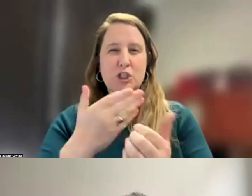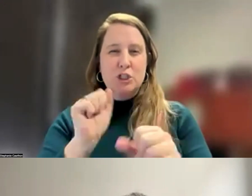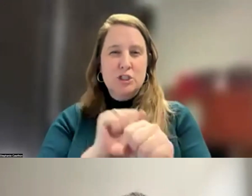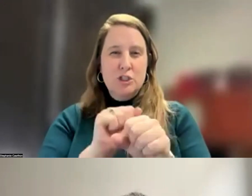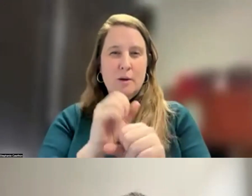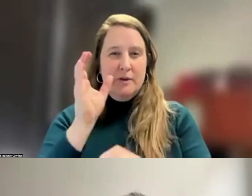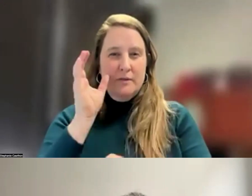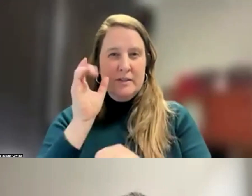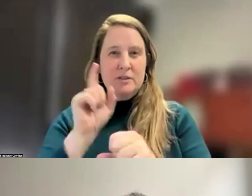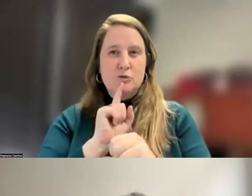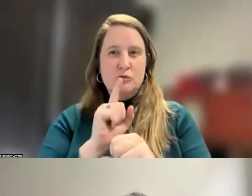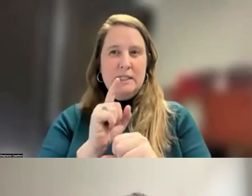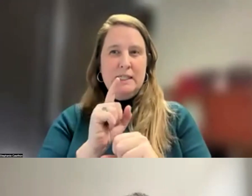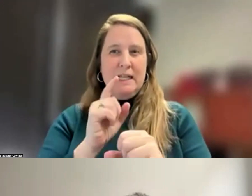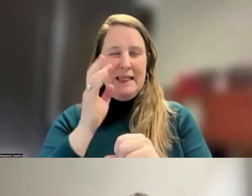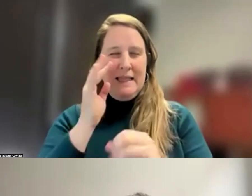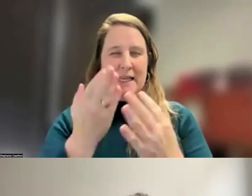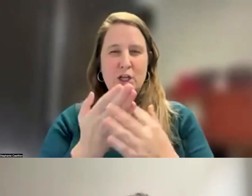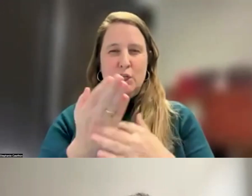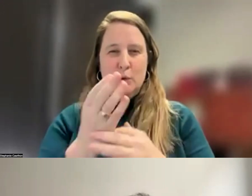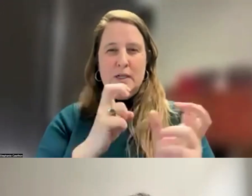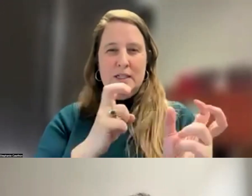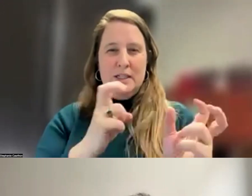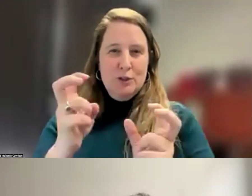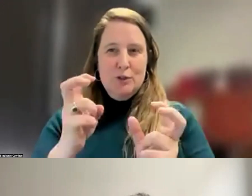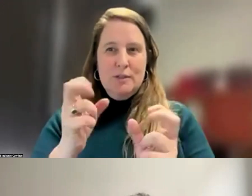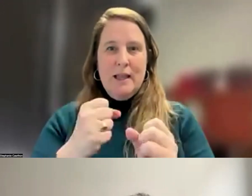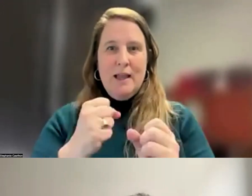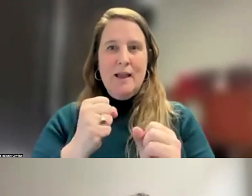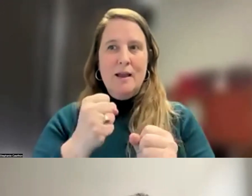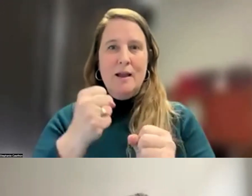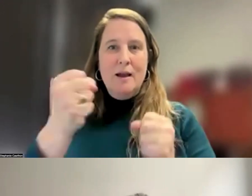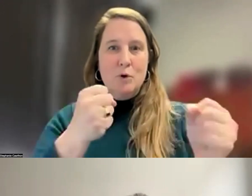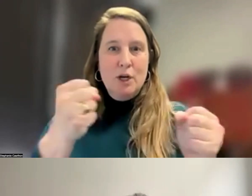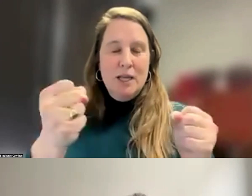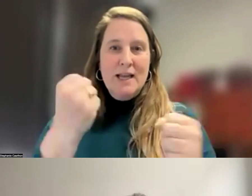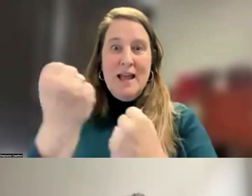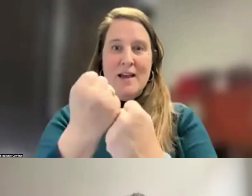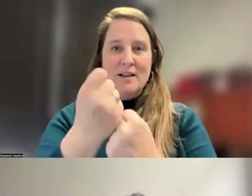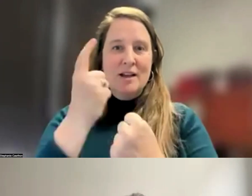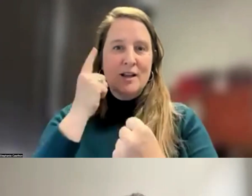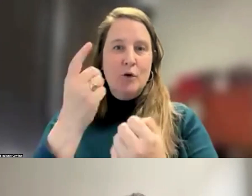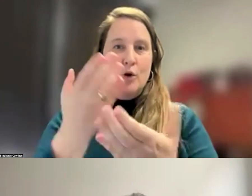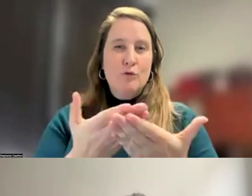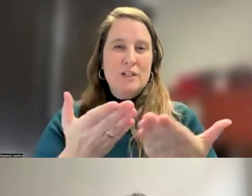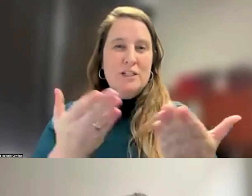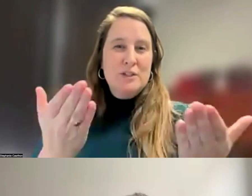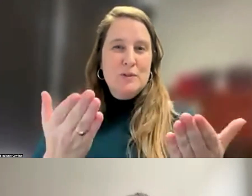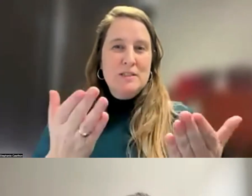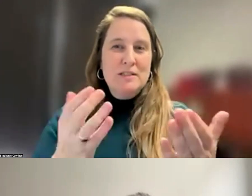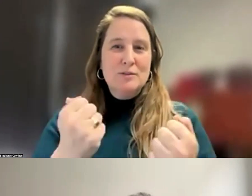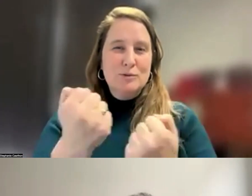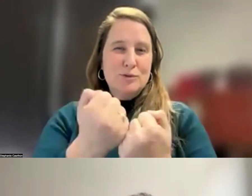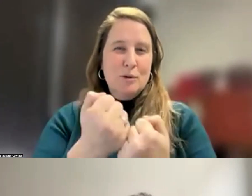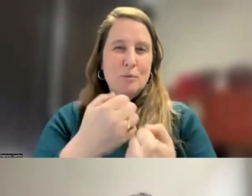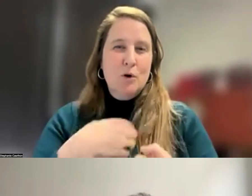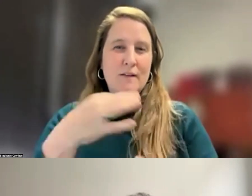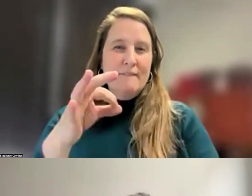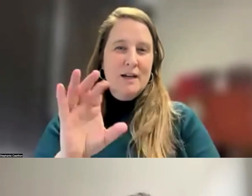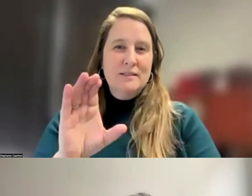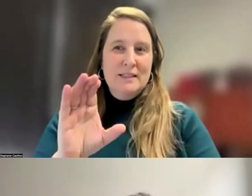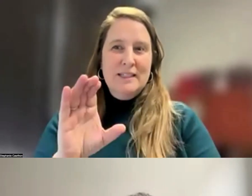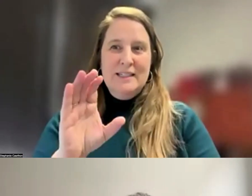And how are we doing it? So you did such a good job of really listening and thinking through the issues that were brought to you and then bringing in advocates